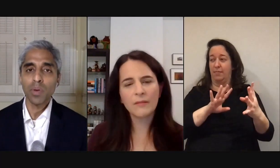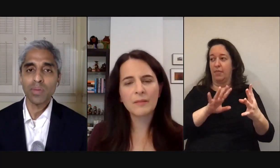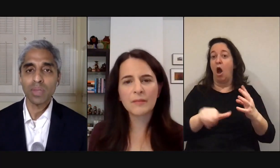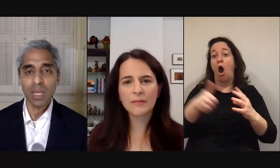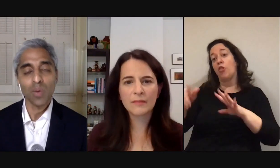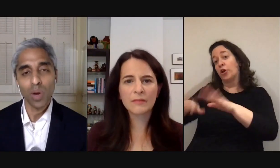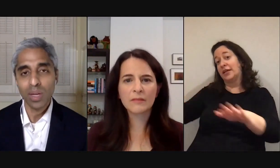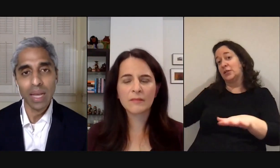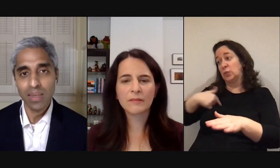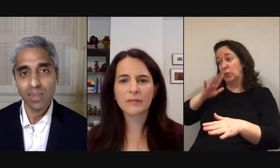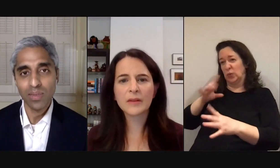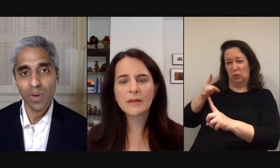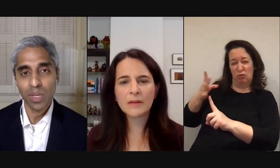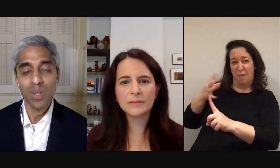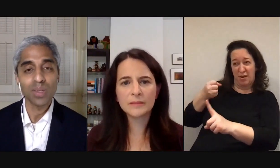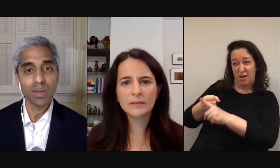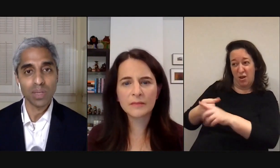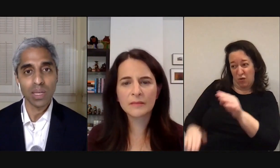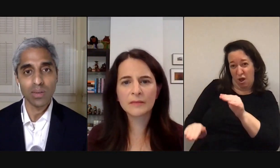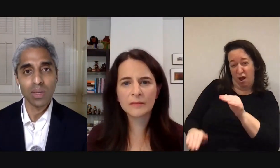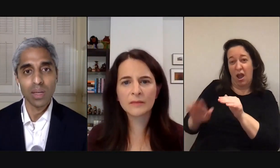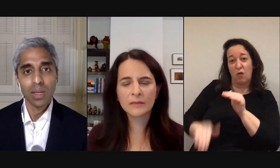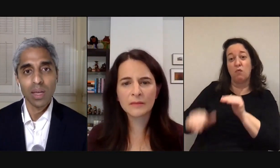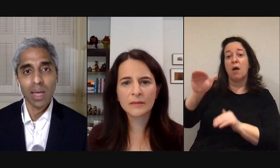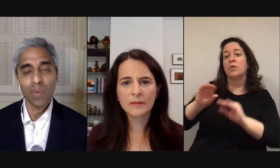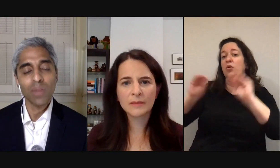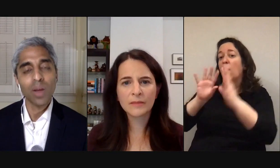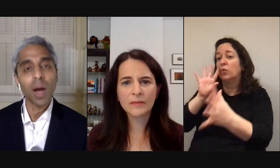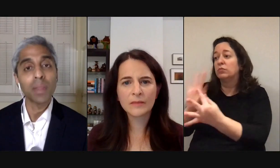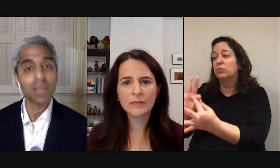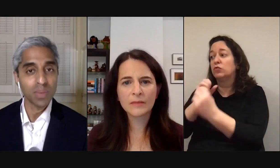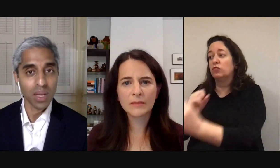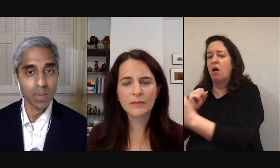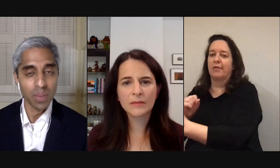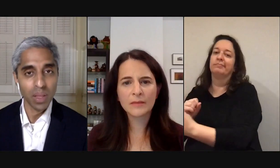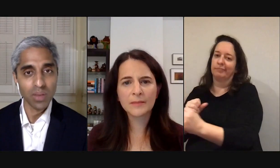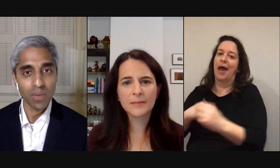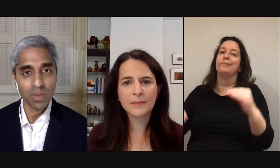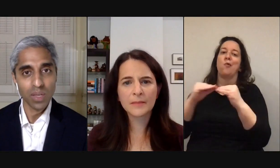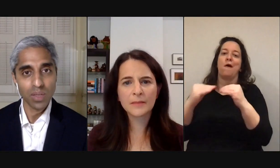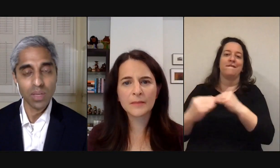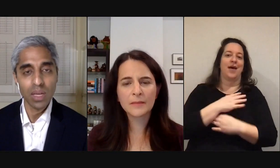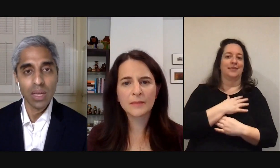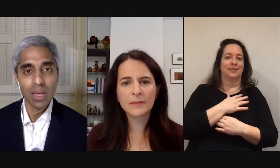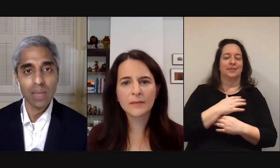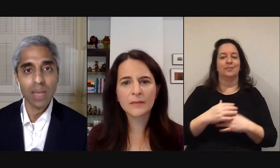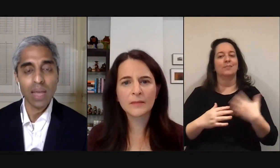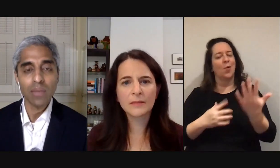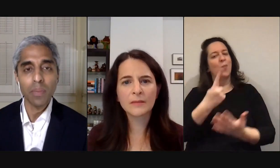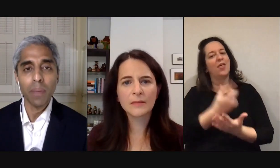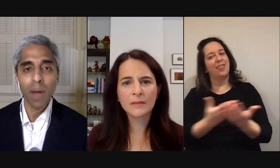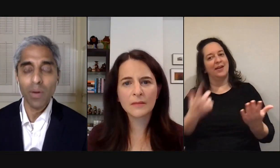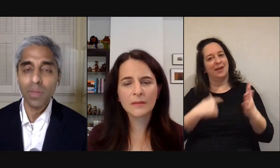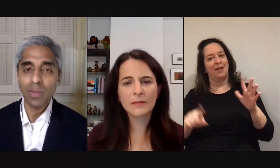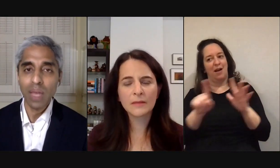to people who have studied and worked on aces for years and years and years and one of the common themes that comes up in these conversations is